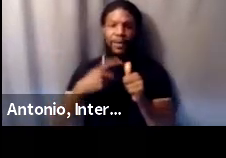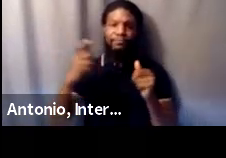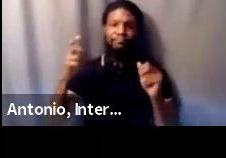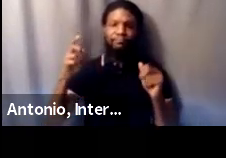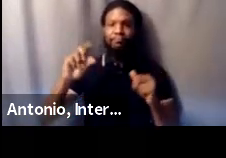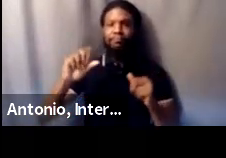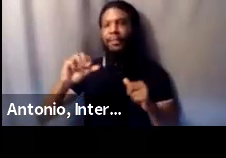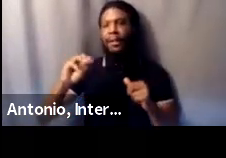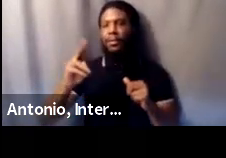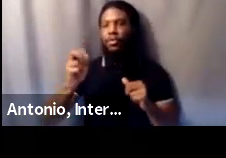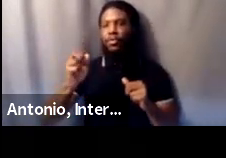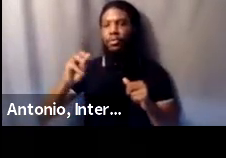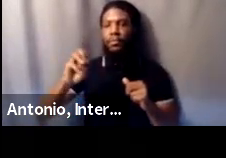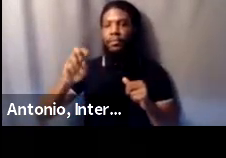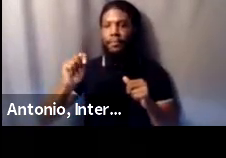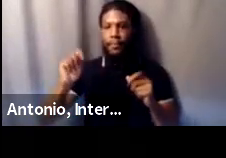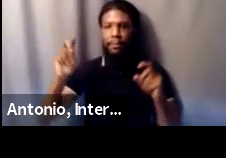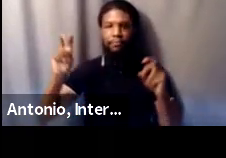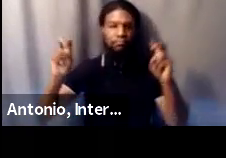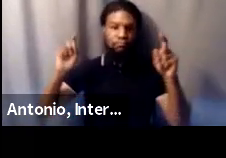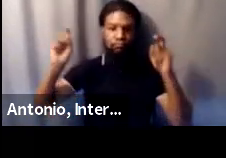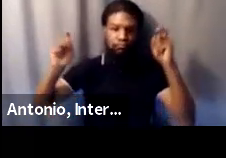to Jamaica, so